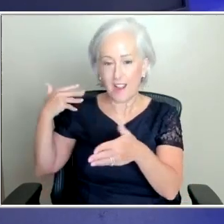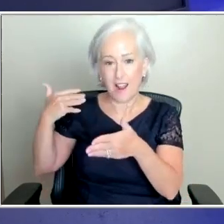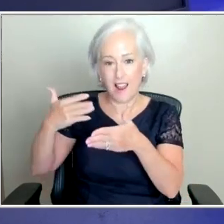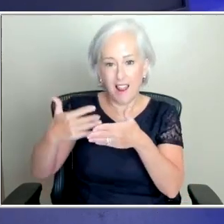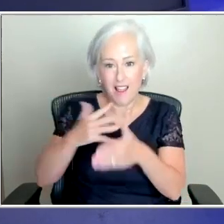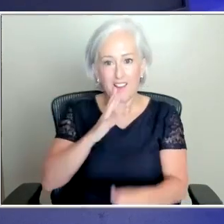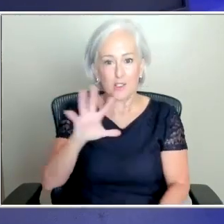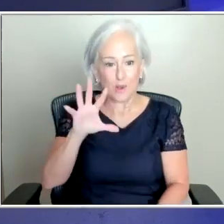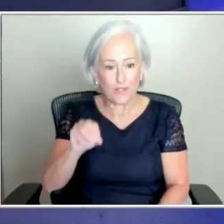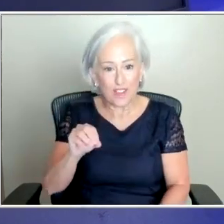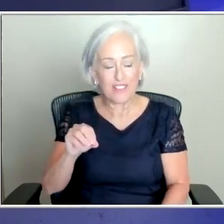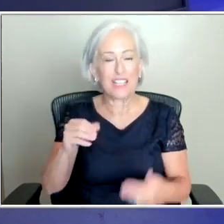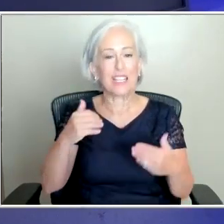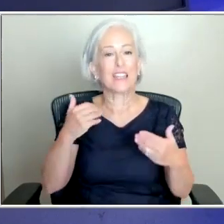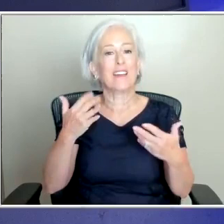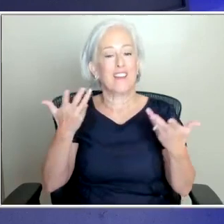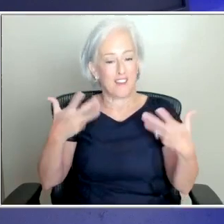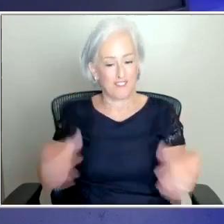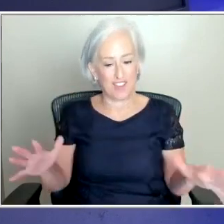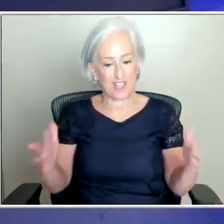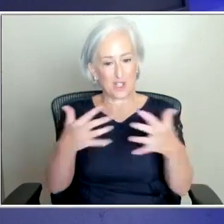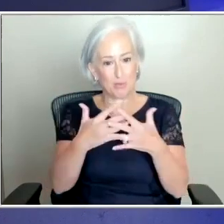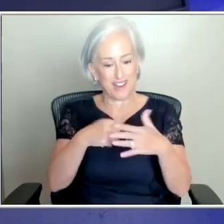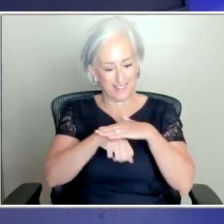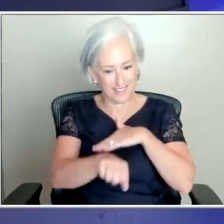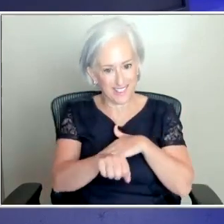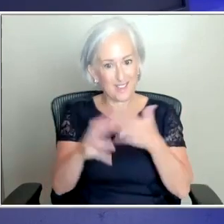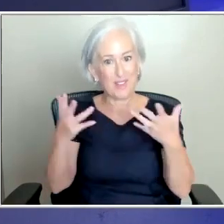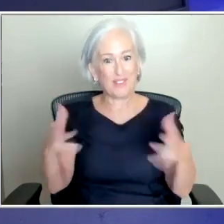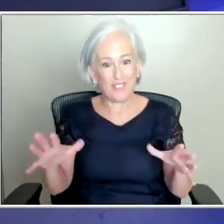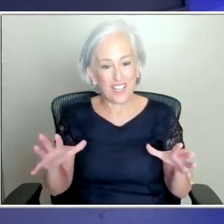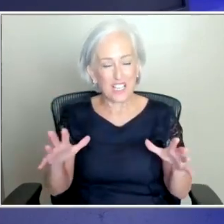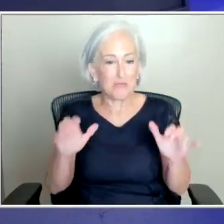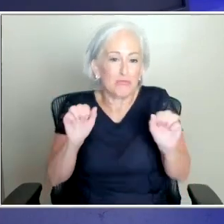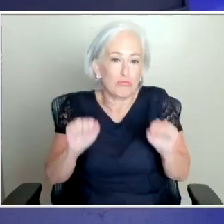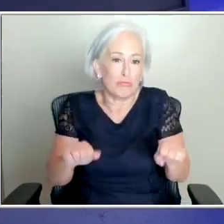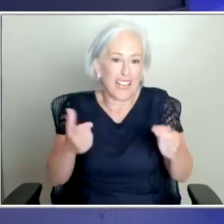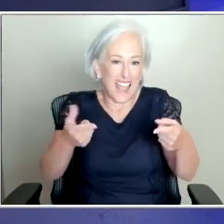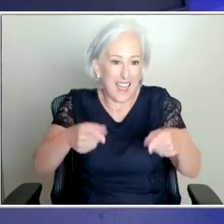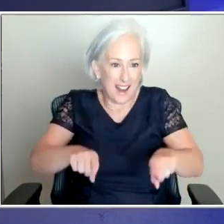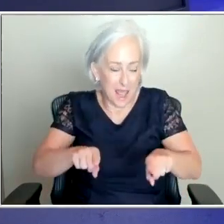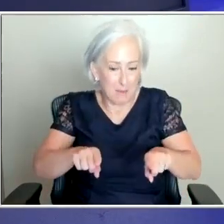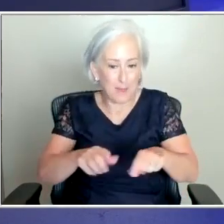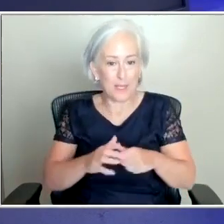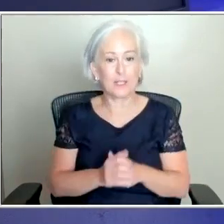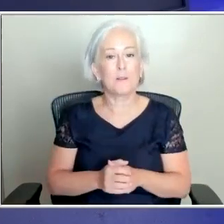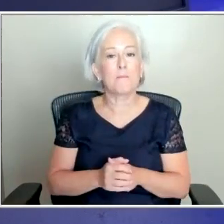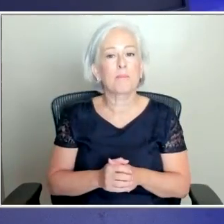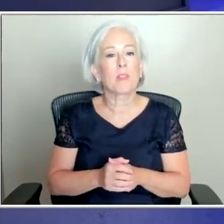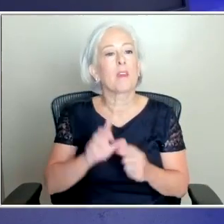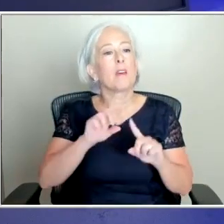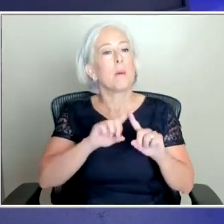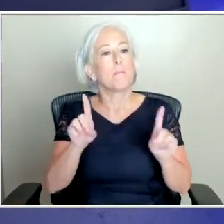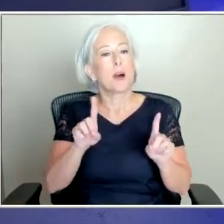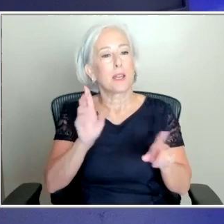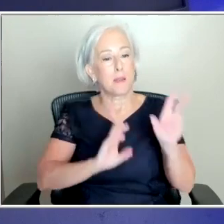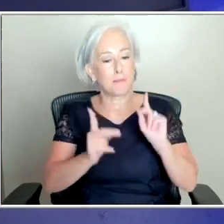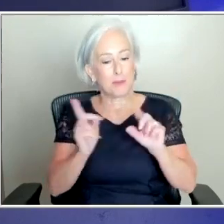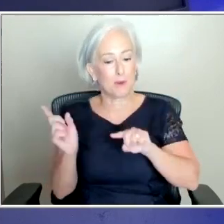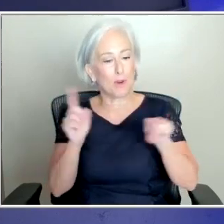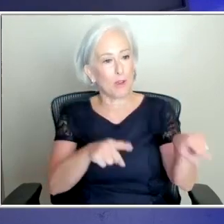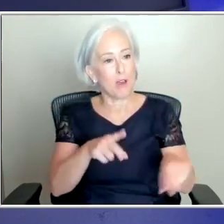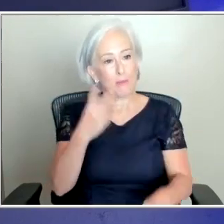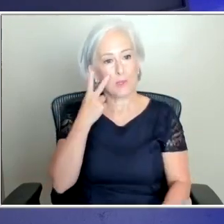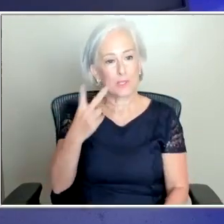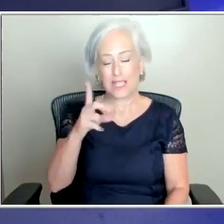had children. But the good thing is, Dr. McCulloch, when people finally come to see you, they are seeking treatment. Yes. So tell us what you're